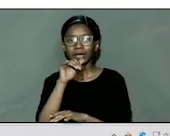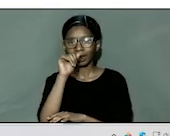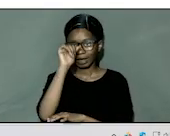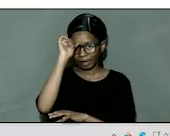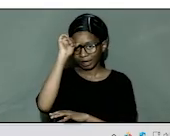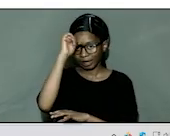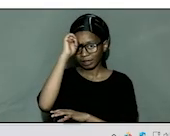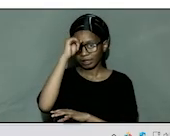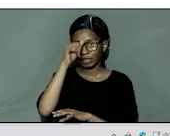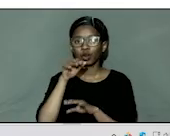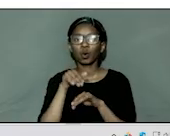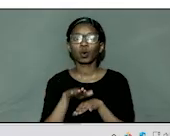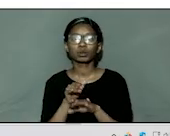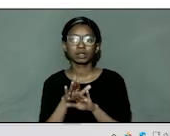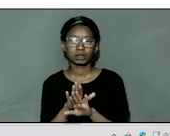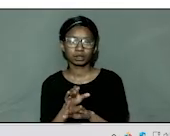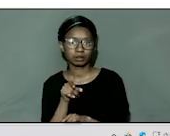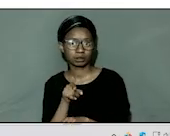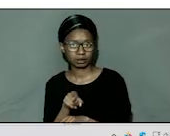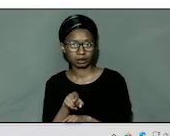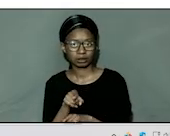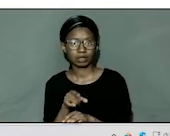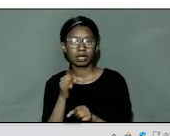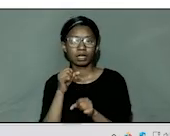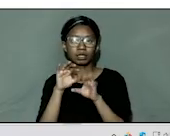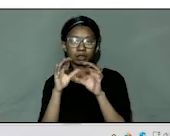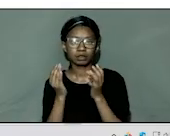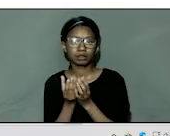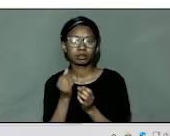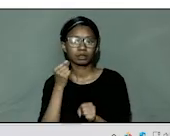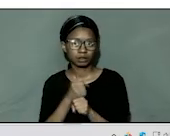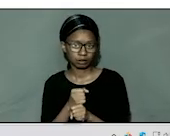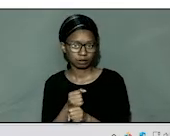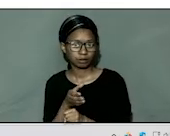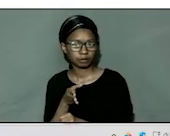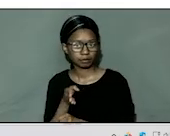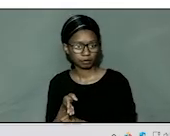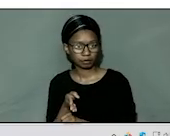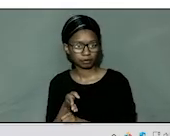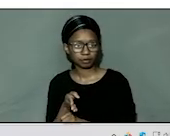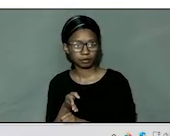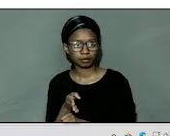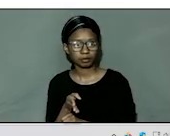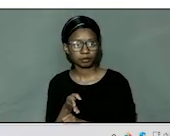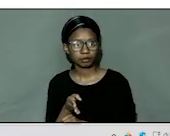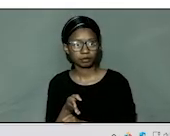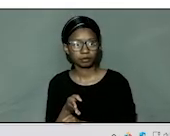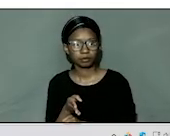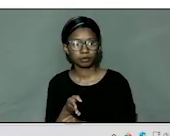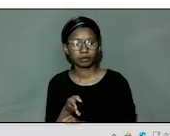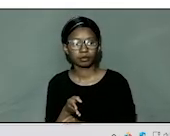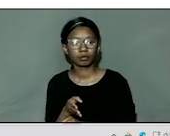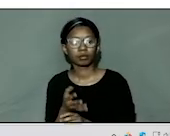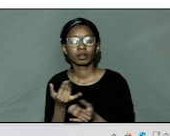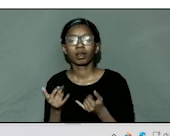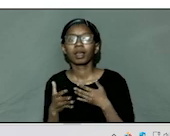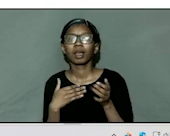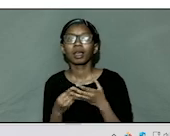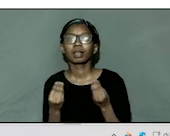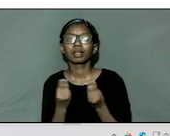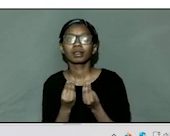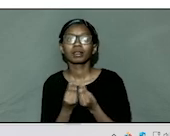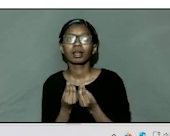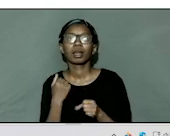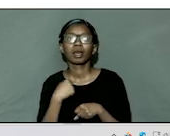the geographical barrier, it is not always the sea or the geographic or the what. Ne? Anything that separates a